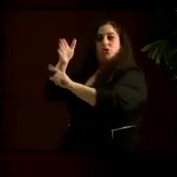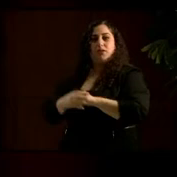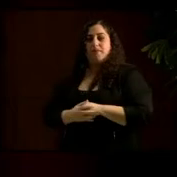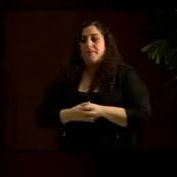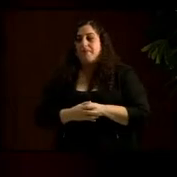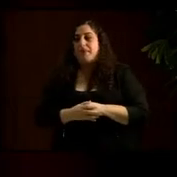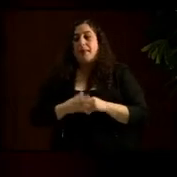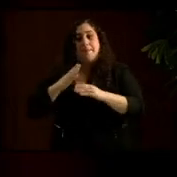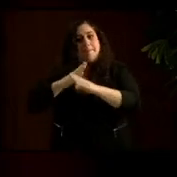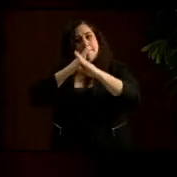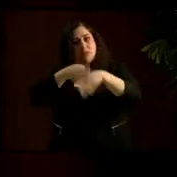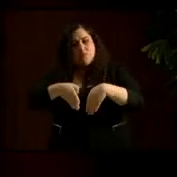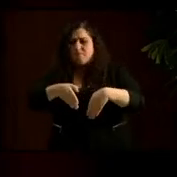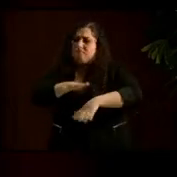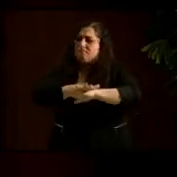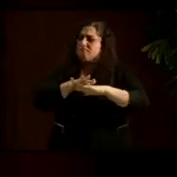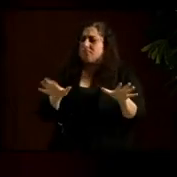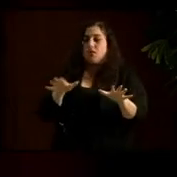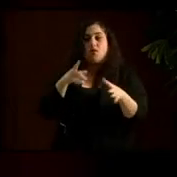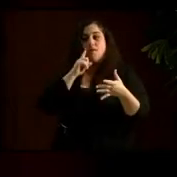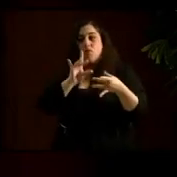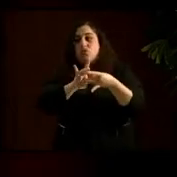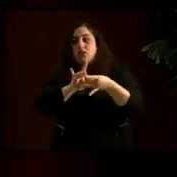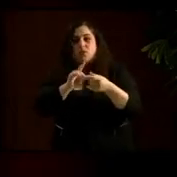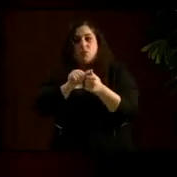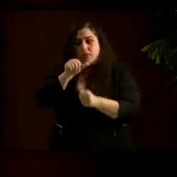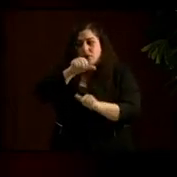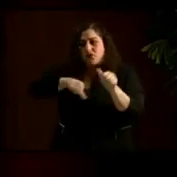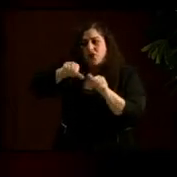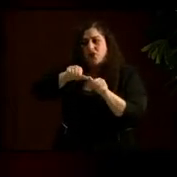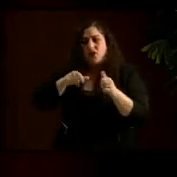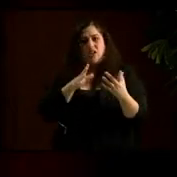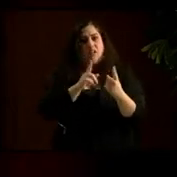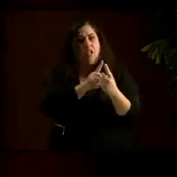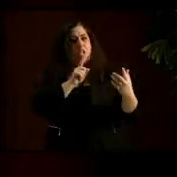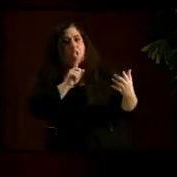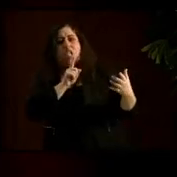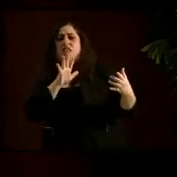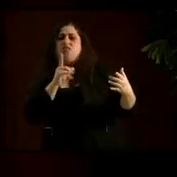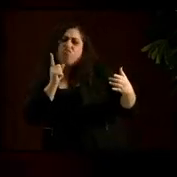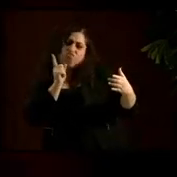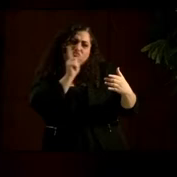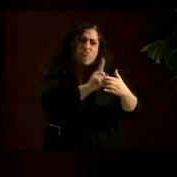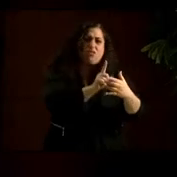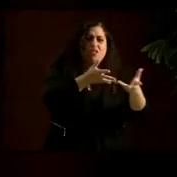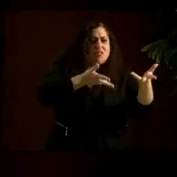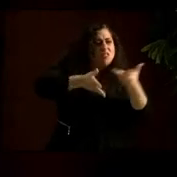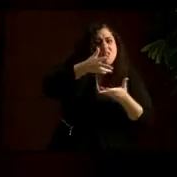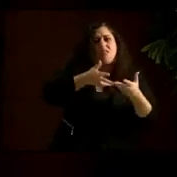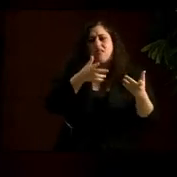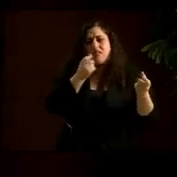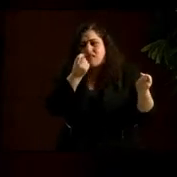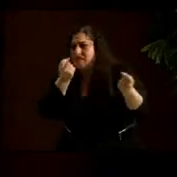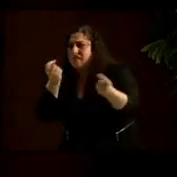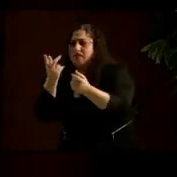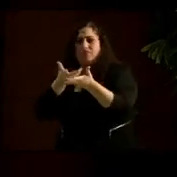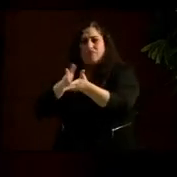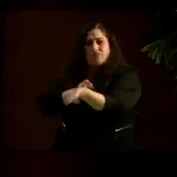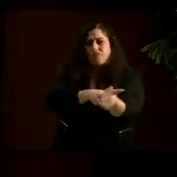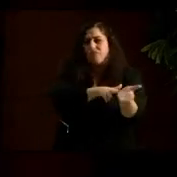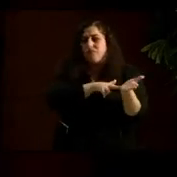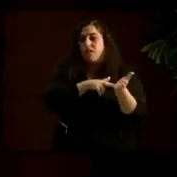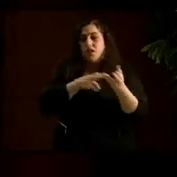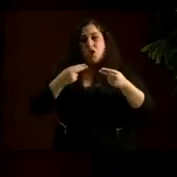another, and when we avoid remaining in our own silos. It is human nature to connect with others, to be in community,